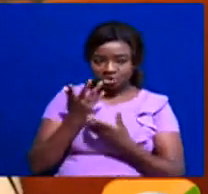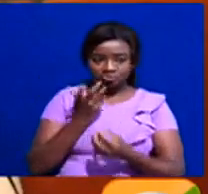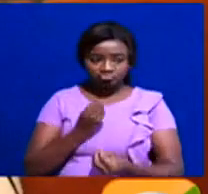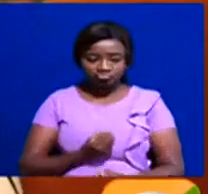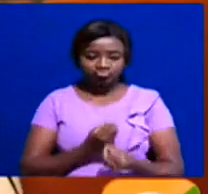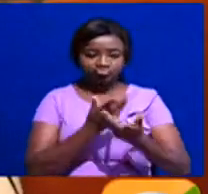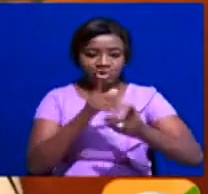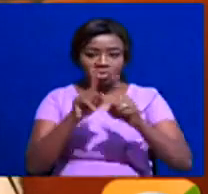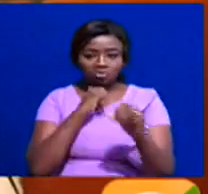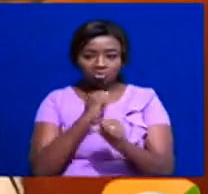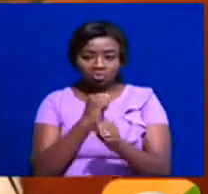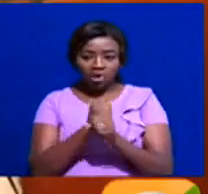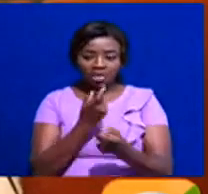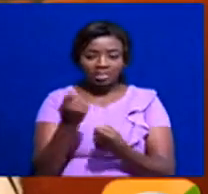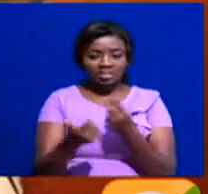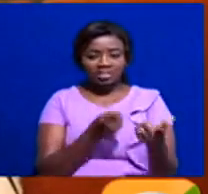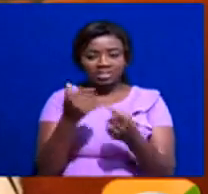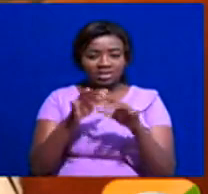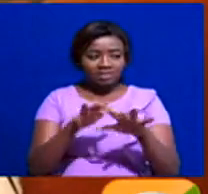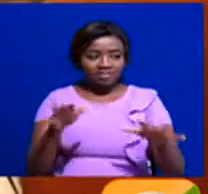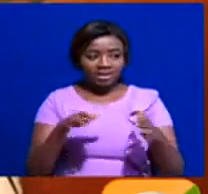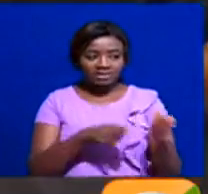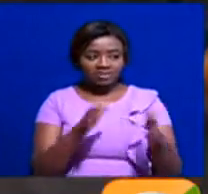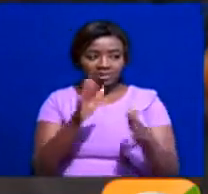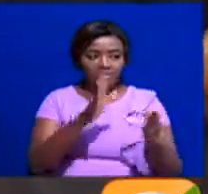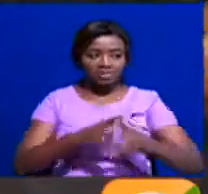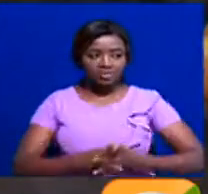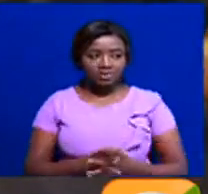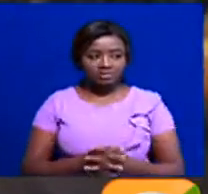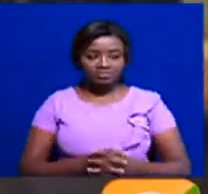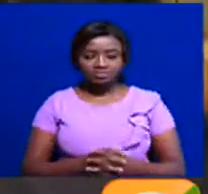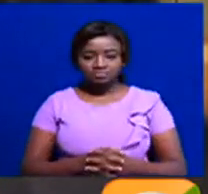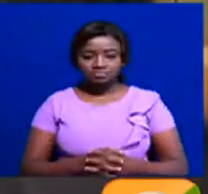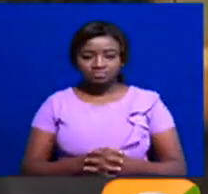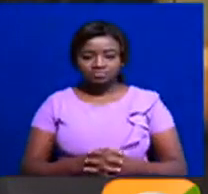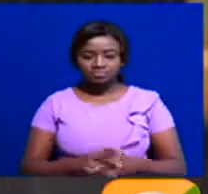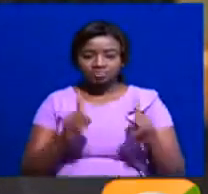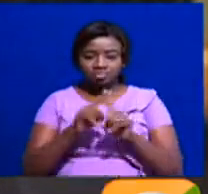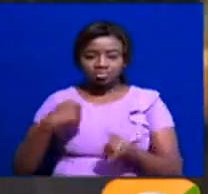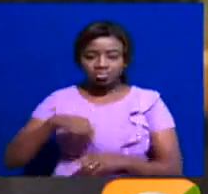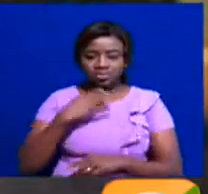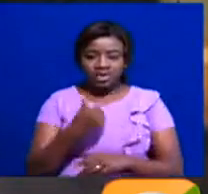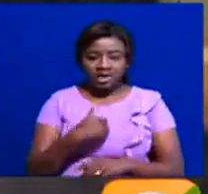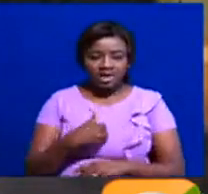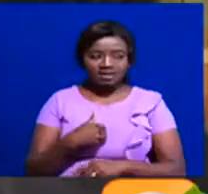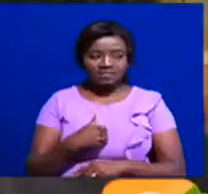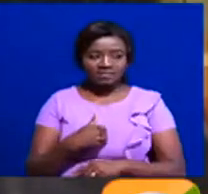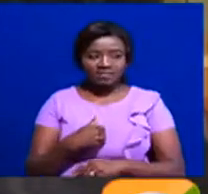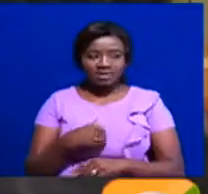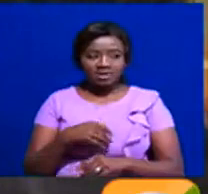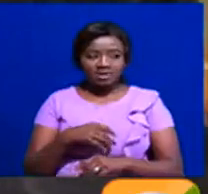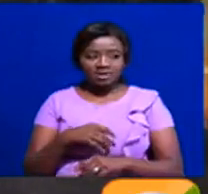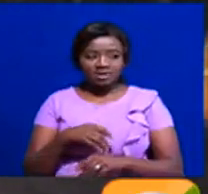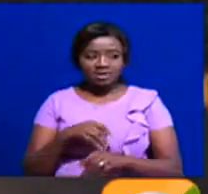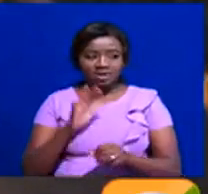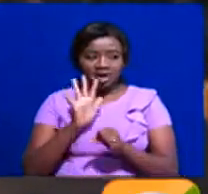our own small micro marketing through activations. We'll set up a lot of small events here